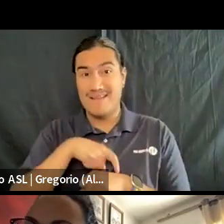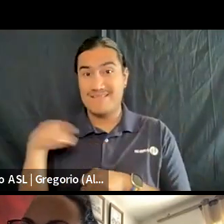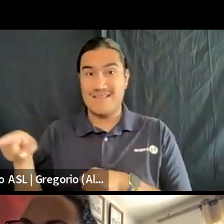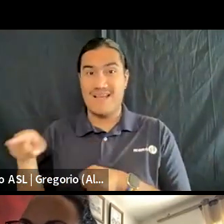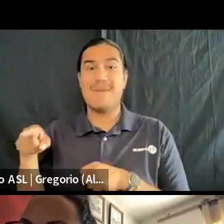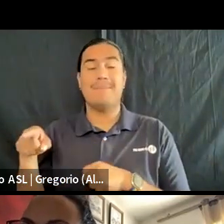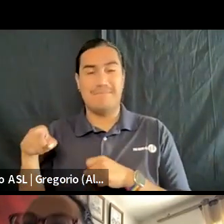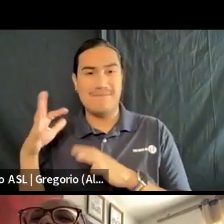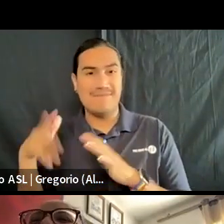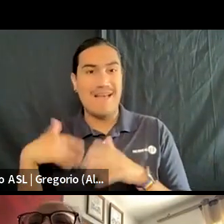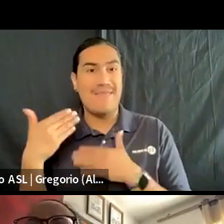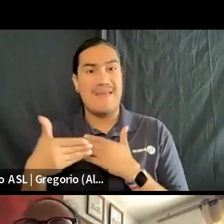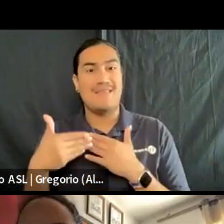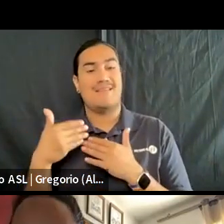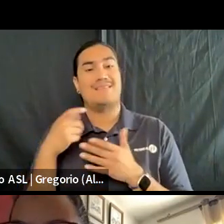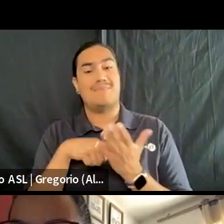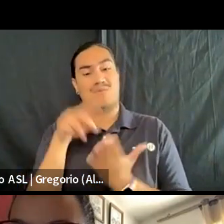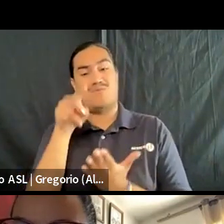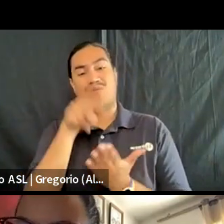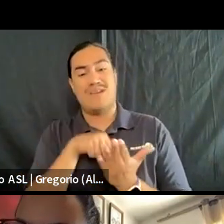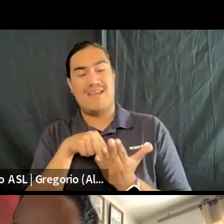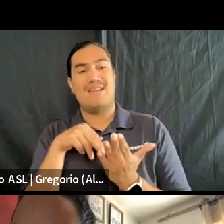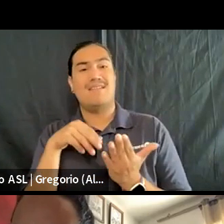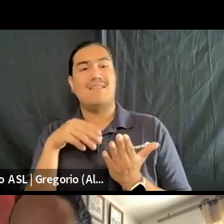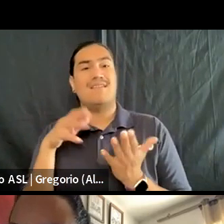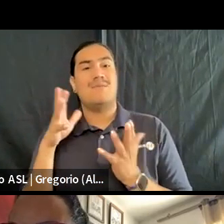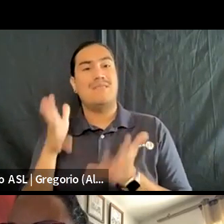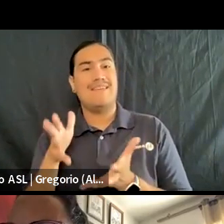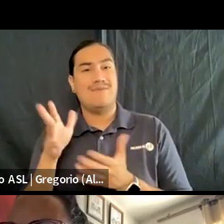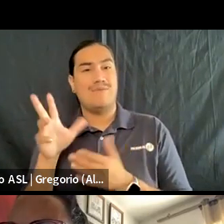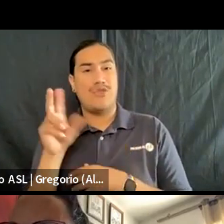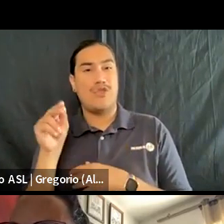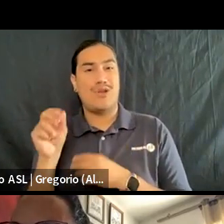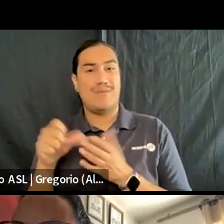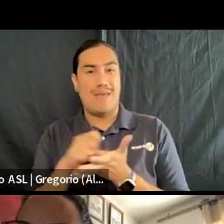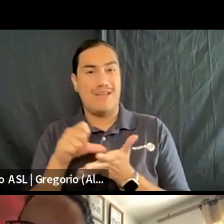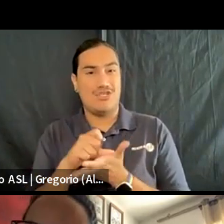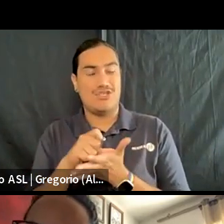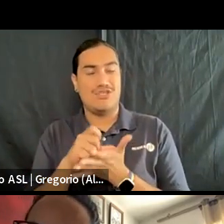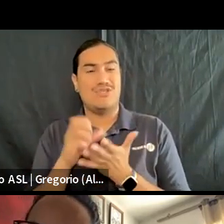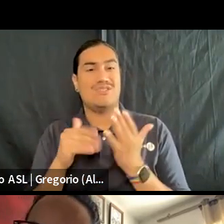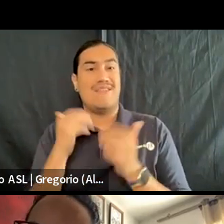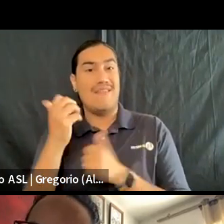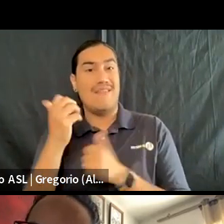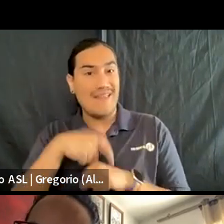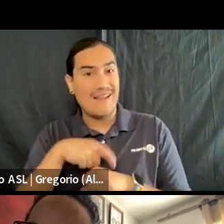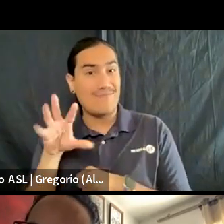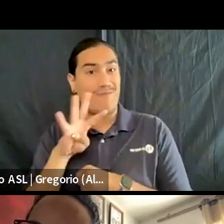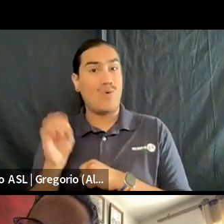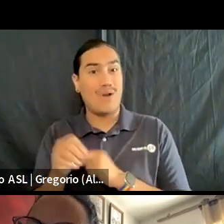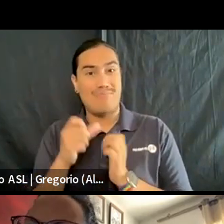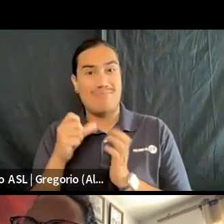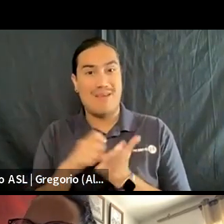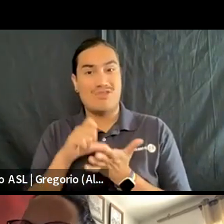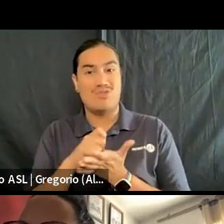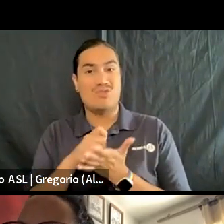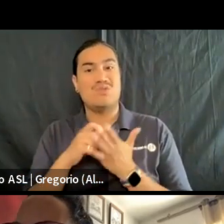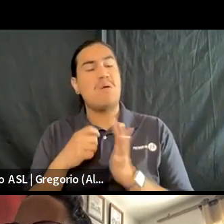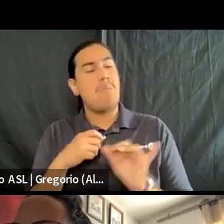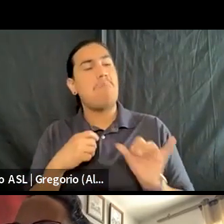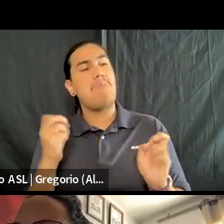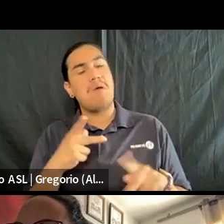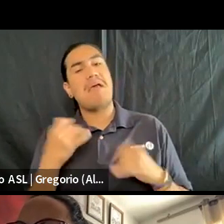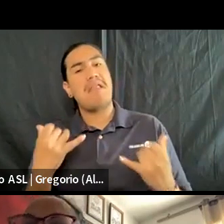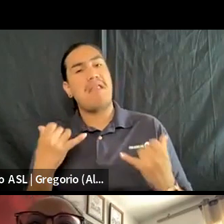30 pages. And then he'll leave me with 40 pages. You know, that was my challenge, until he could say, well, now he just could